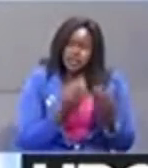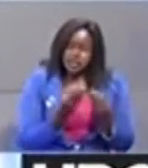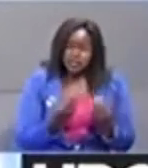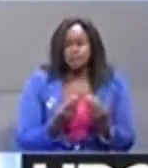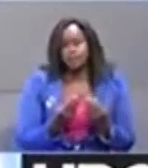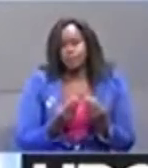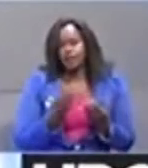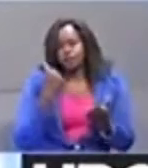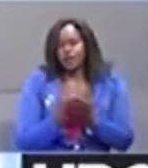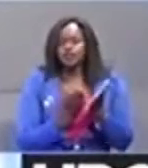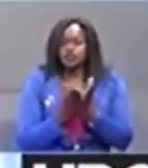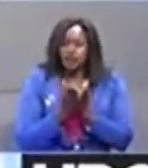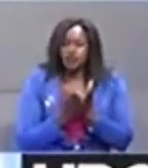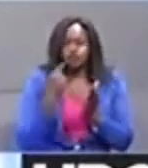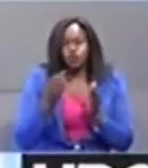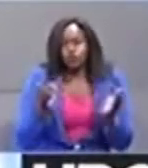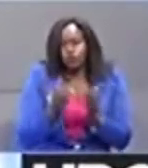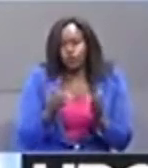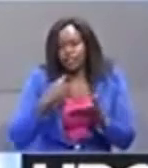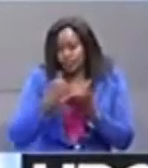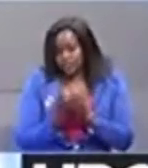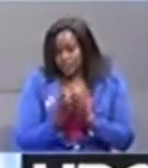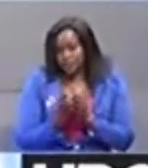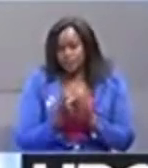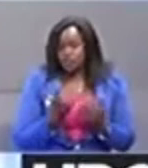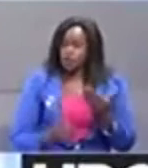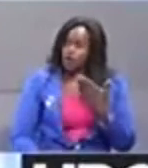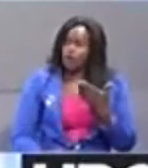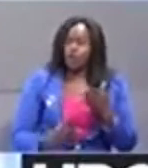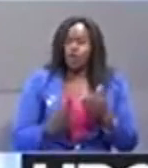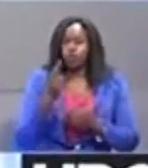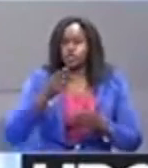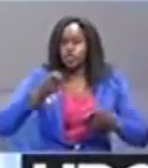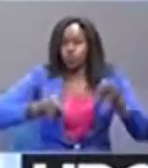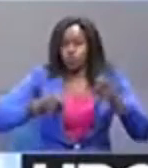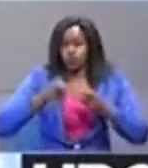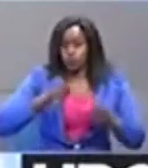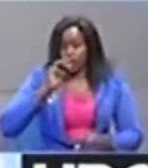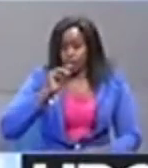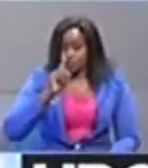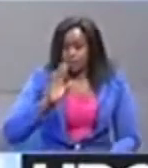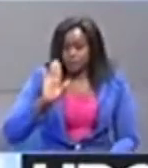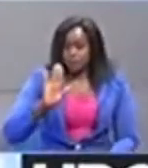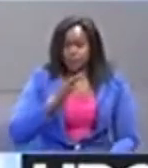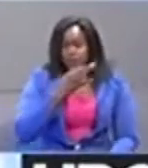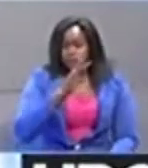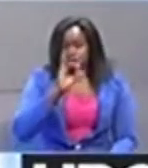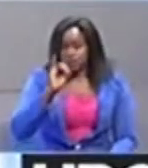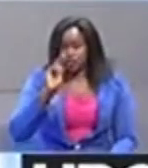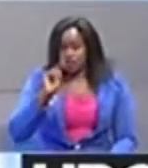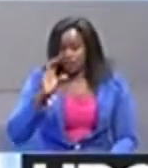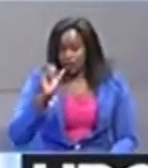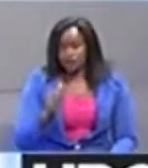sectors. Launching the Digital Here service in Kololo, Kampala, the managing director of FINCA Uganda, James